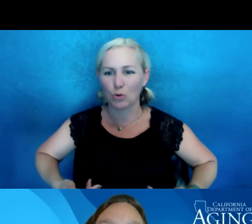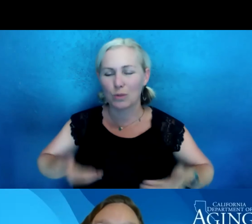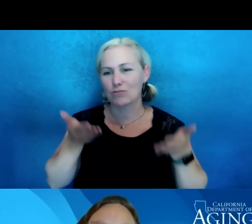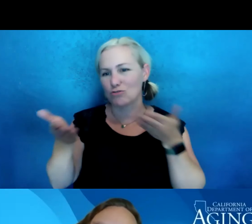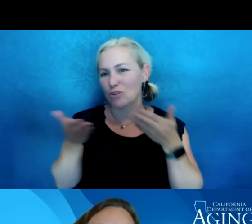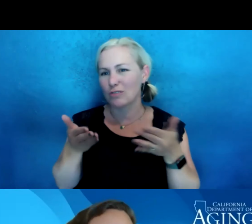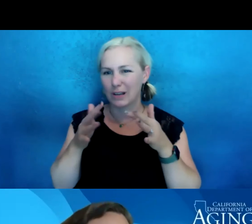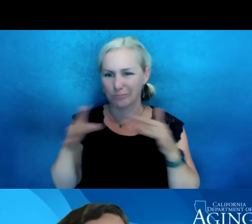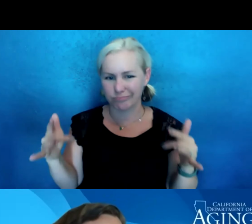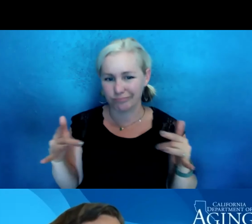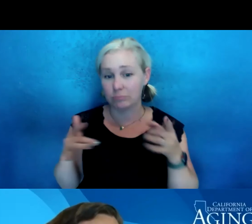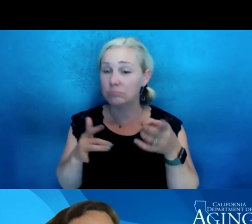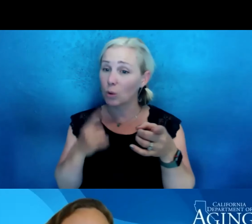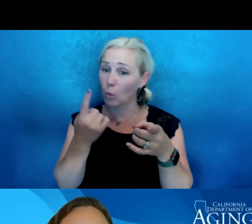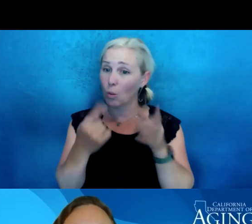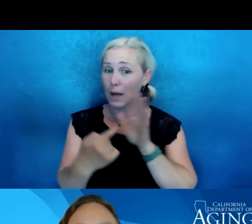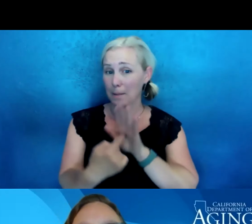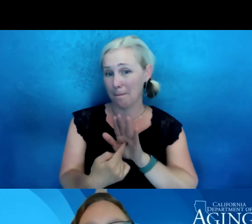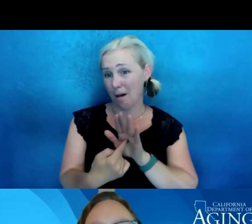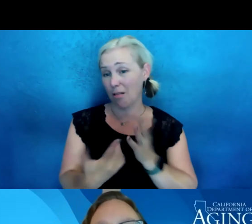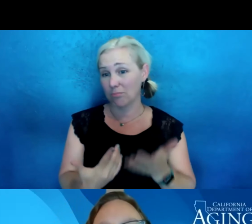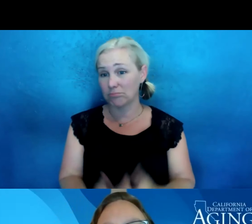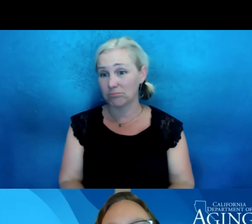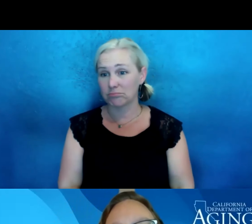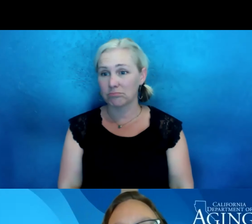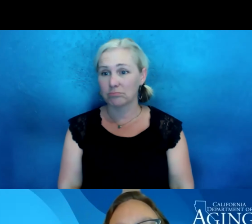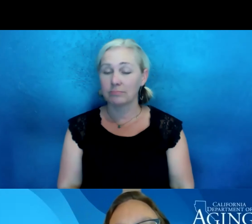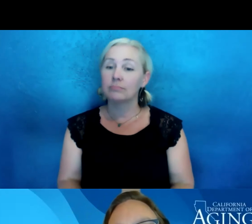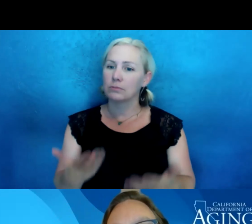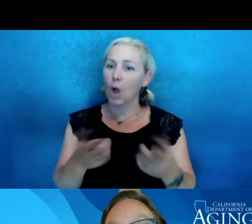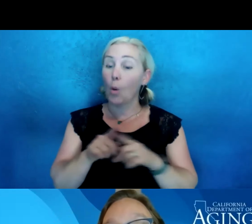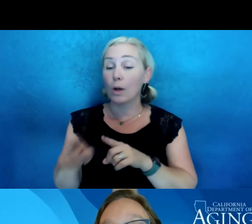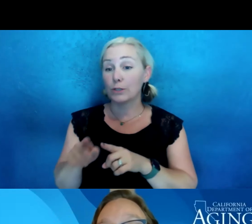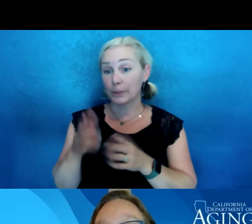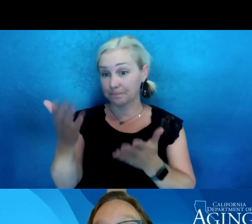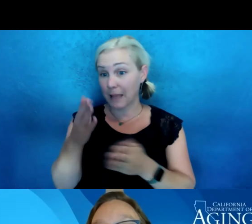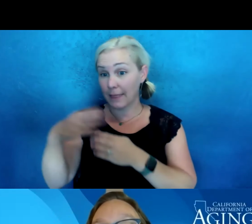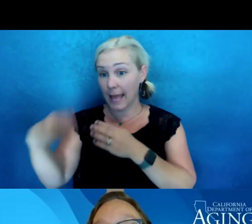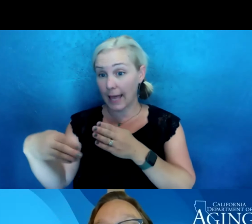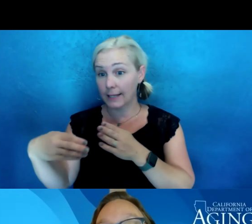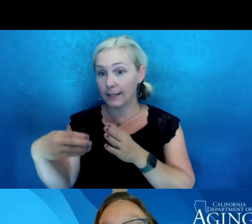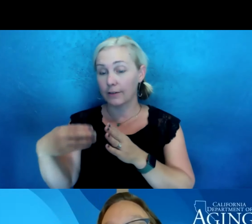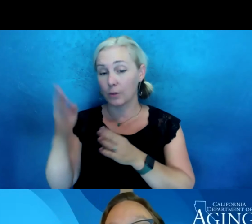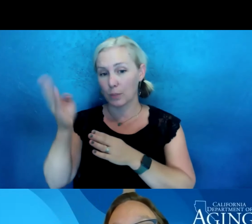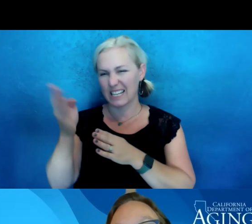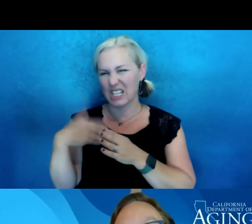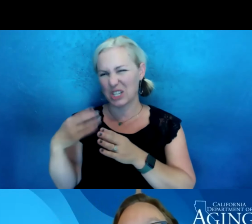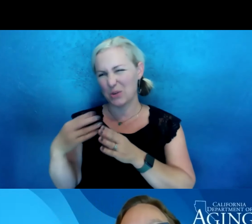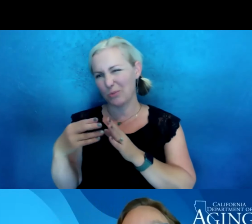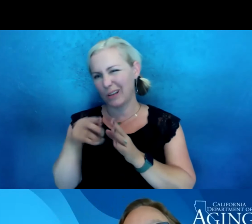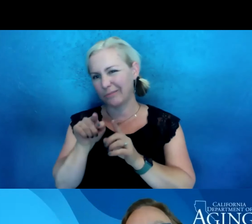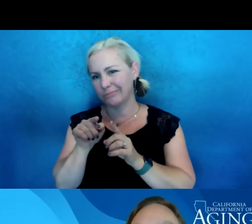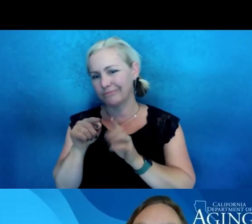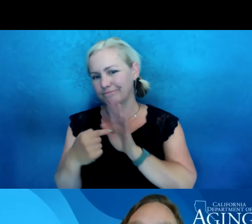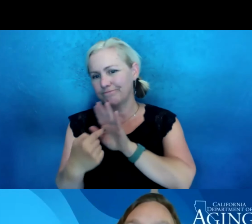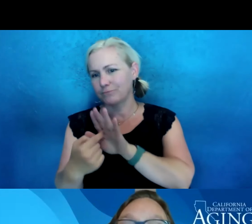is one model. And this is a good time as any to say, at the end of the presentation, we will point you to the resource library for many of the things that we've talked about